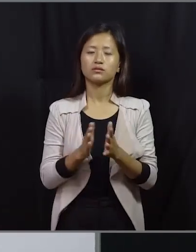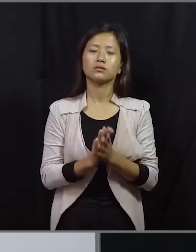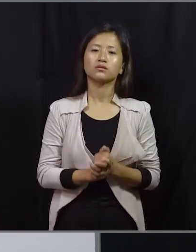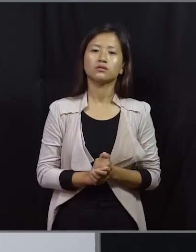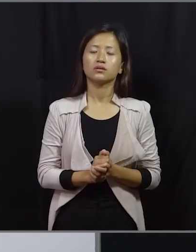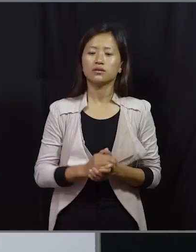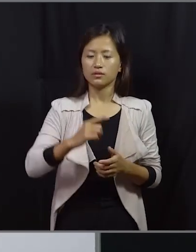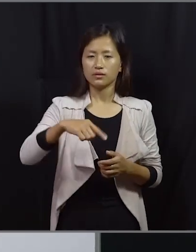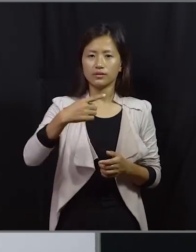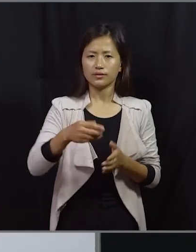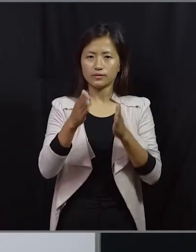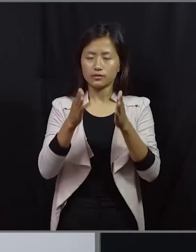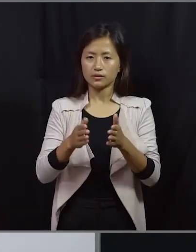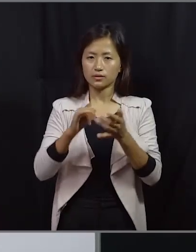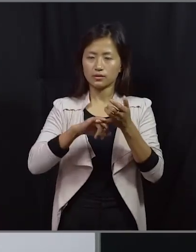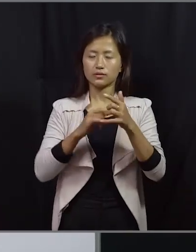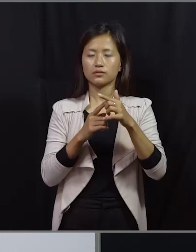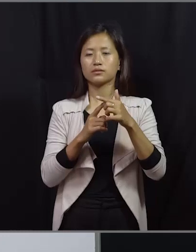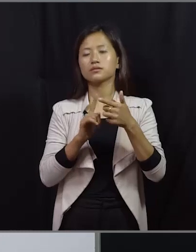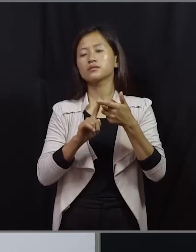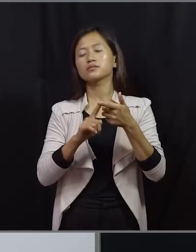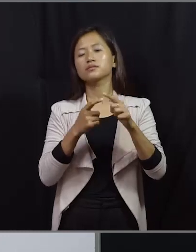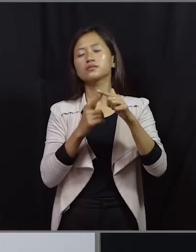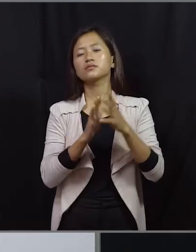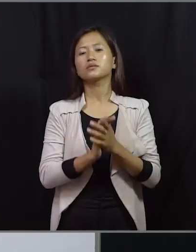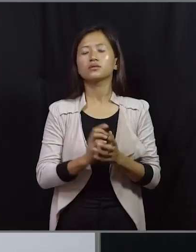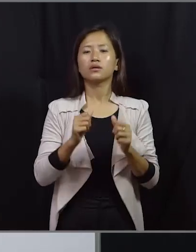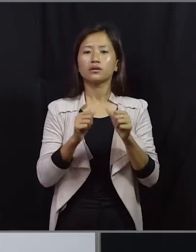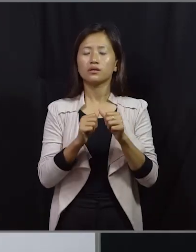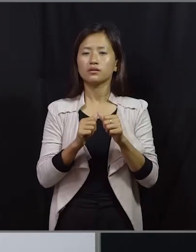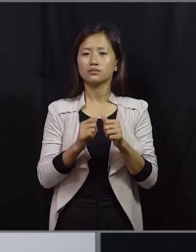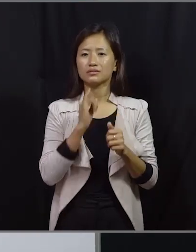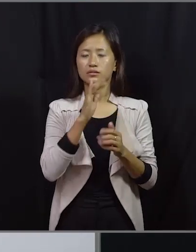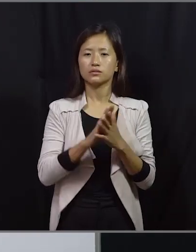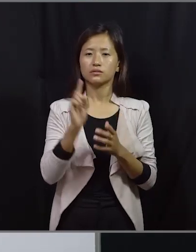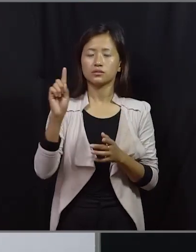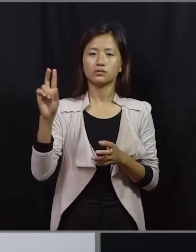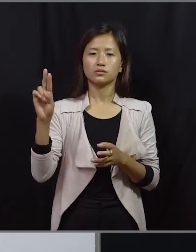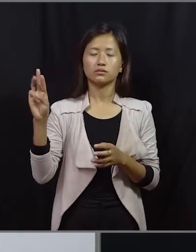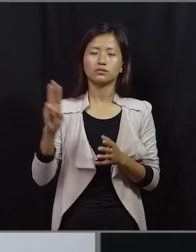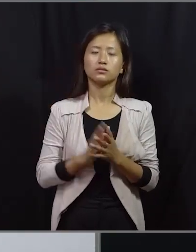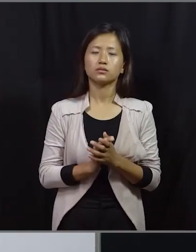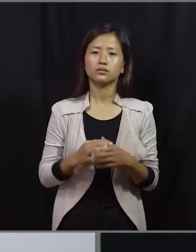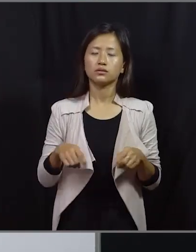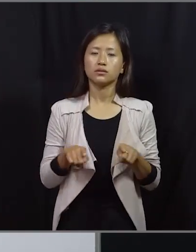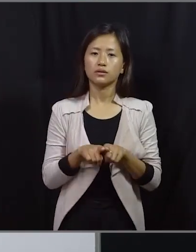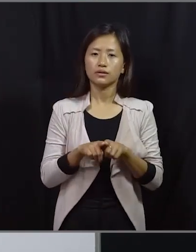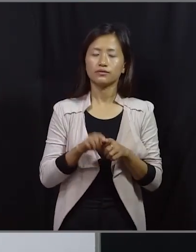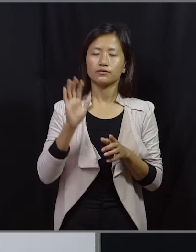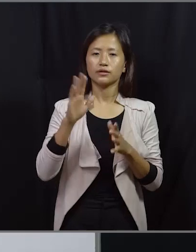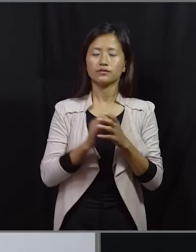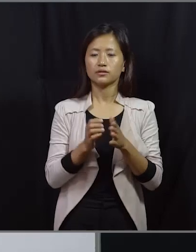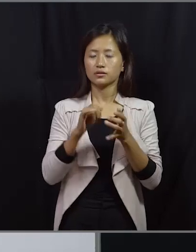also the every set is a subset of itself. For example, A is 1, 2, 3, right? Phi is a subset of